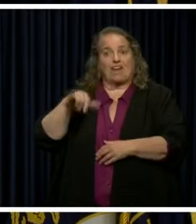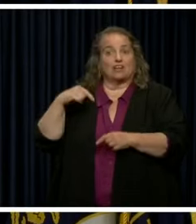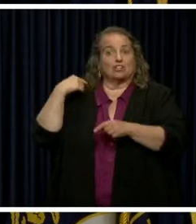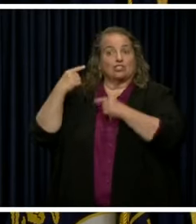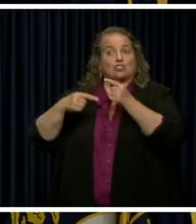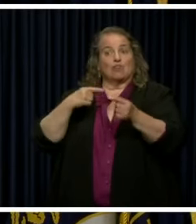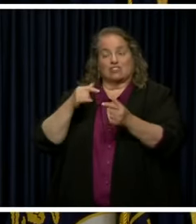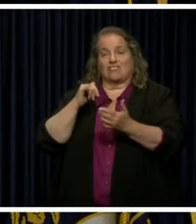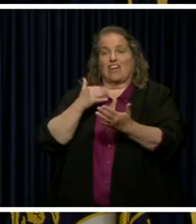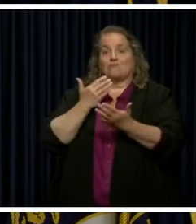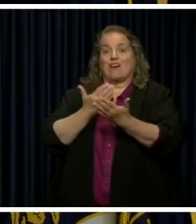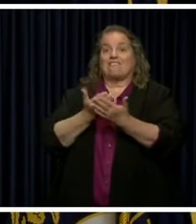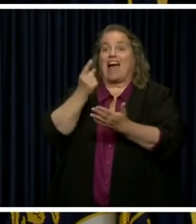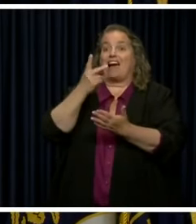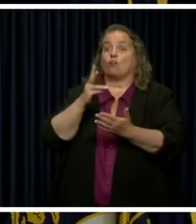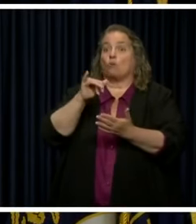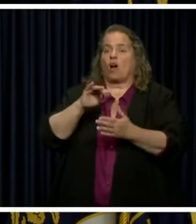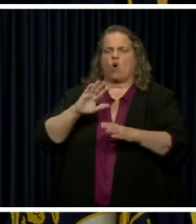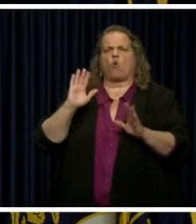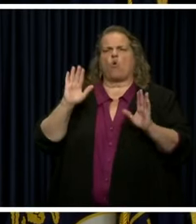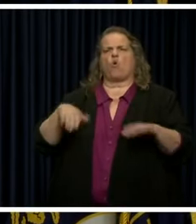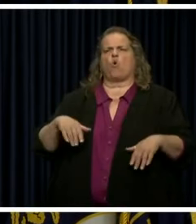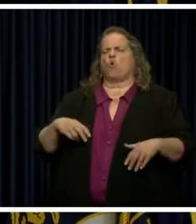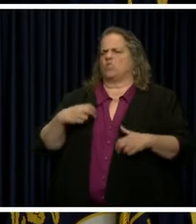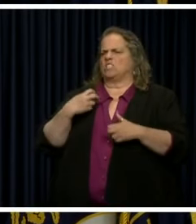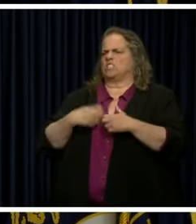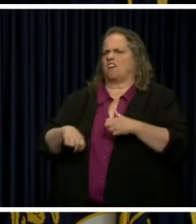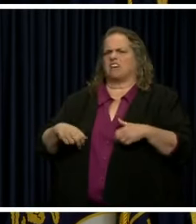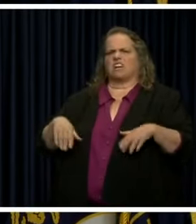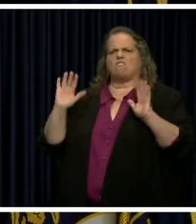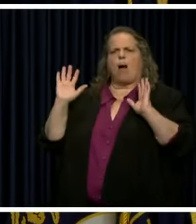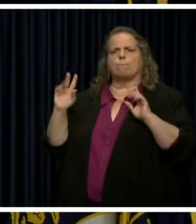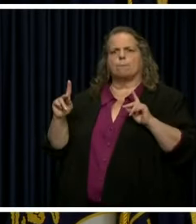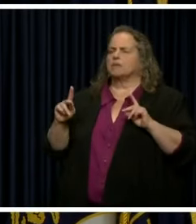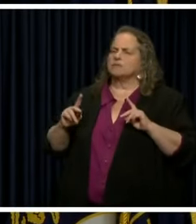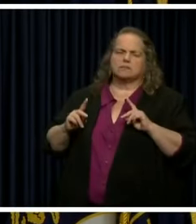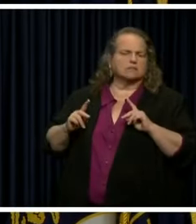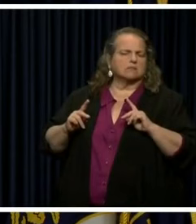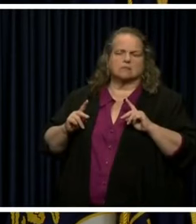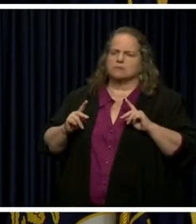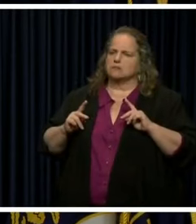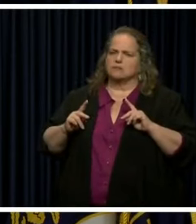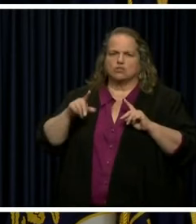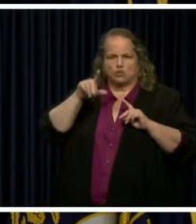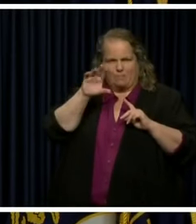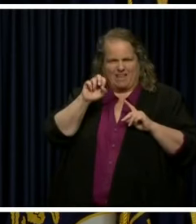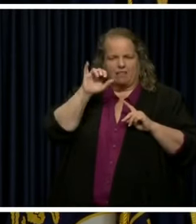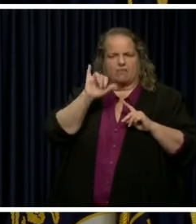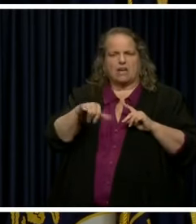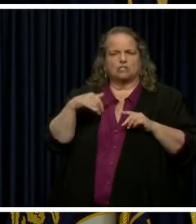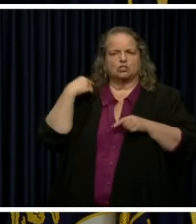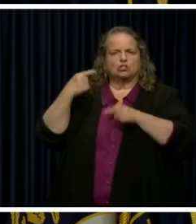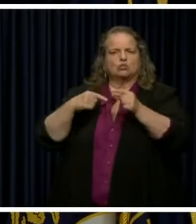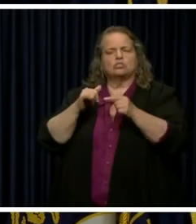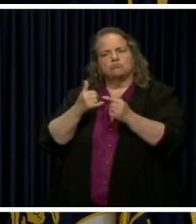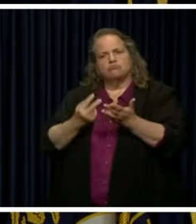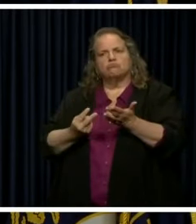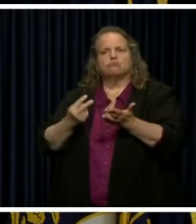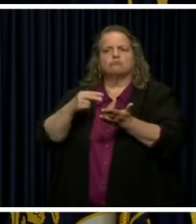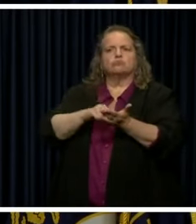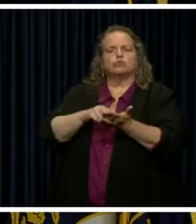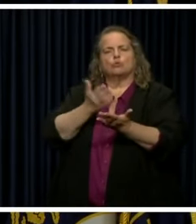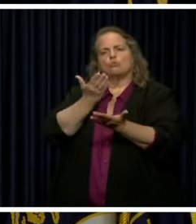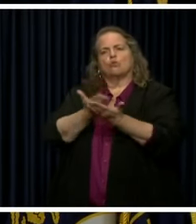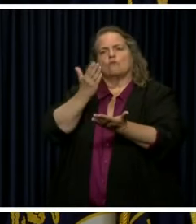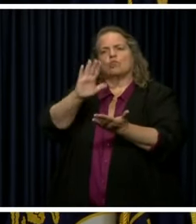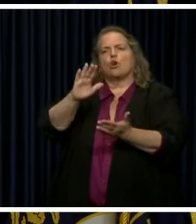got halfway there and said, ooh, this is tough. Let's be that generation that rose to the occasion, that proved our greatness, that